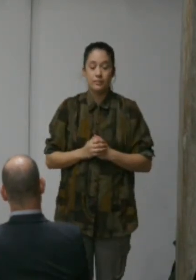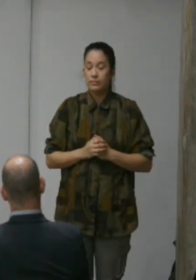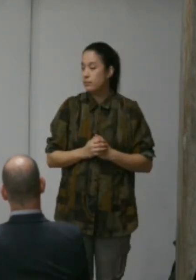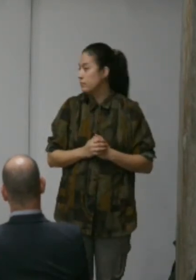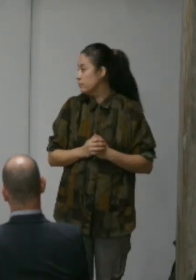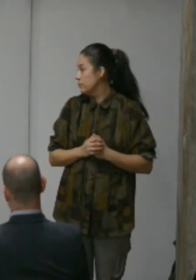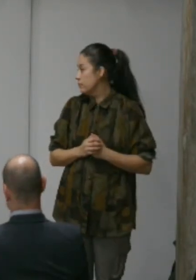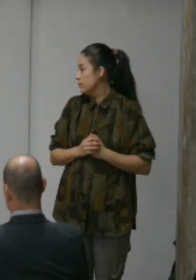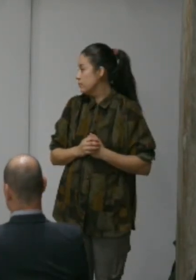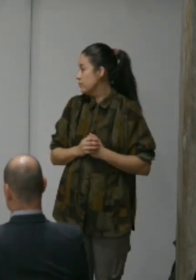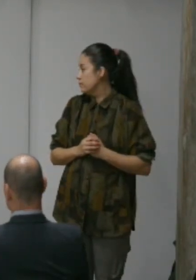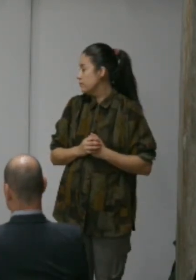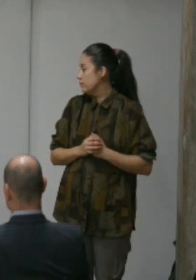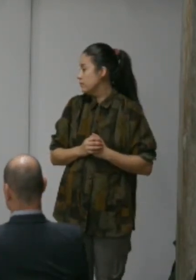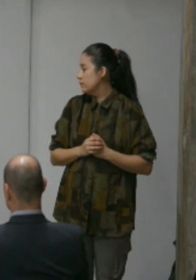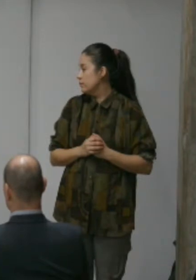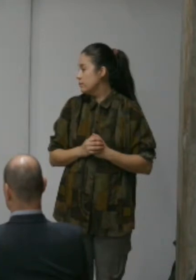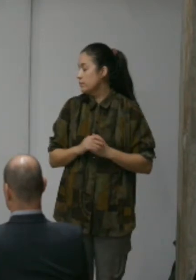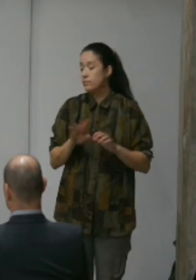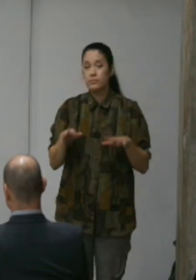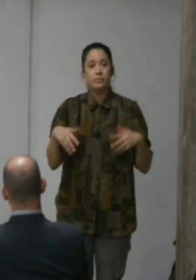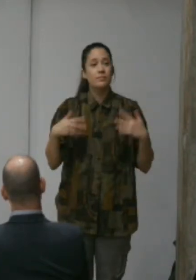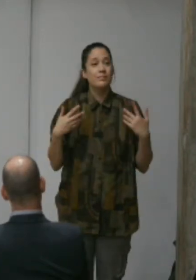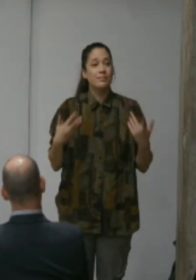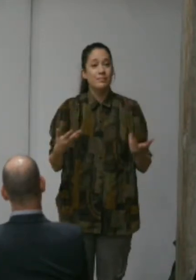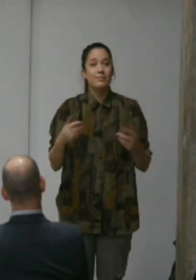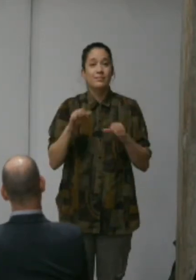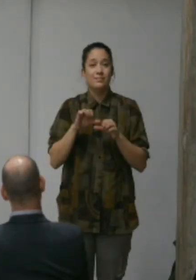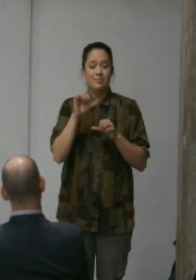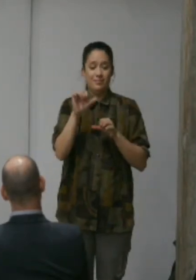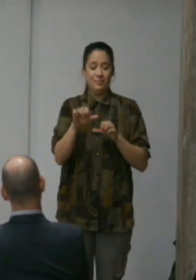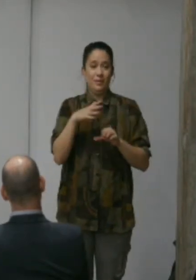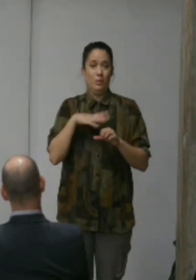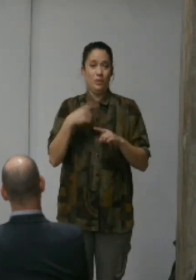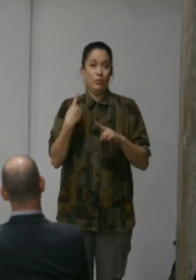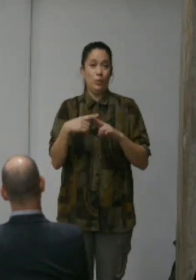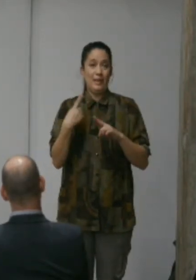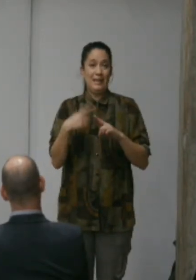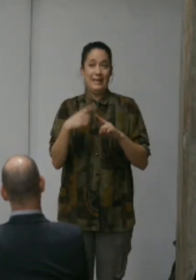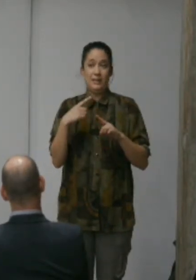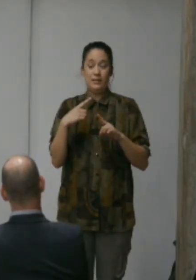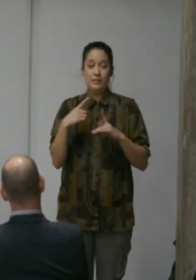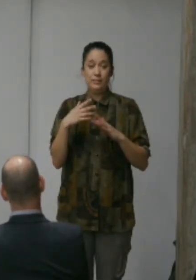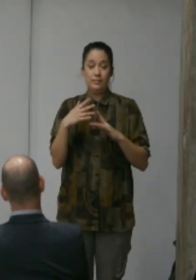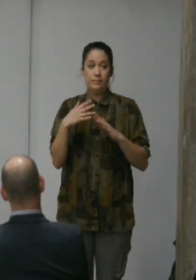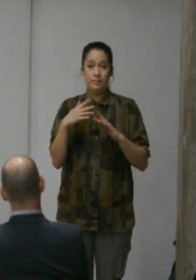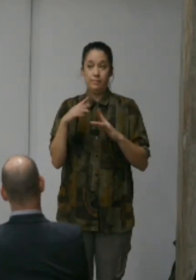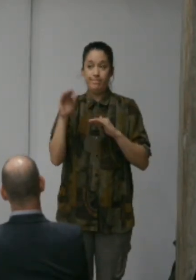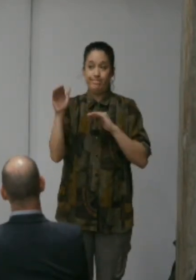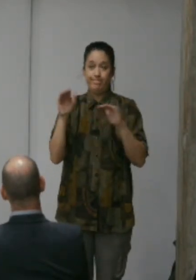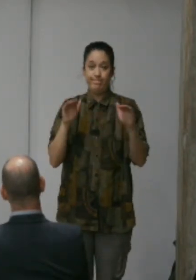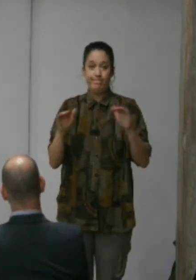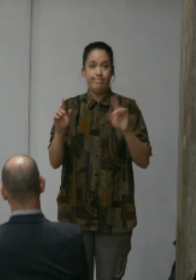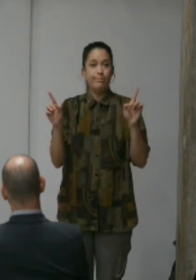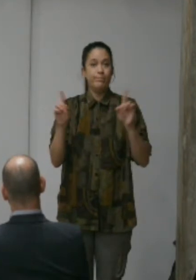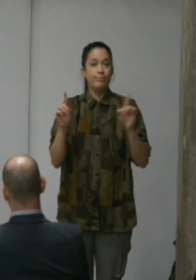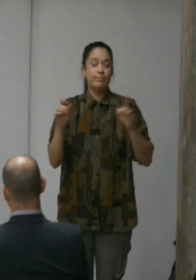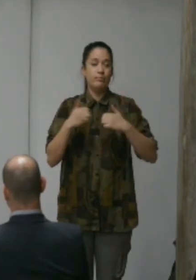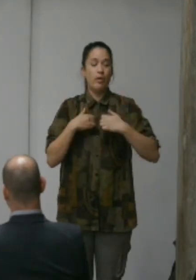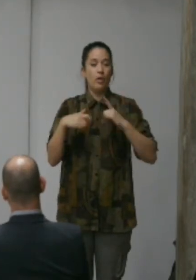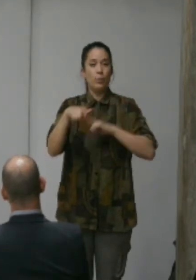Okay, so I just next want to quickly remind us of our